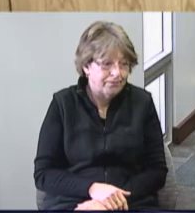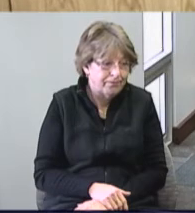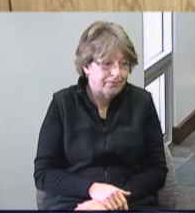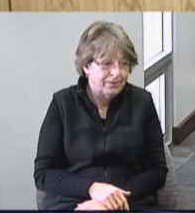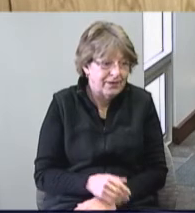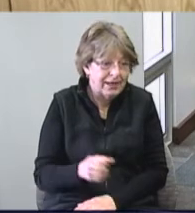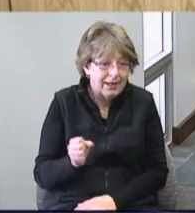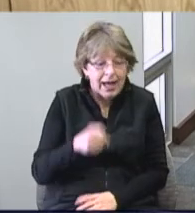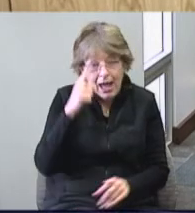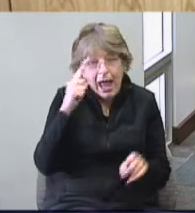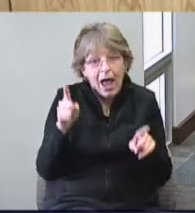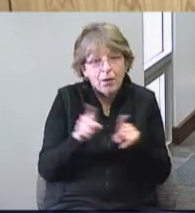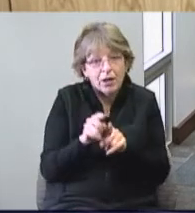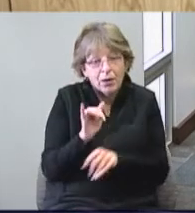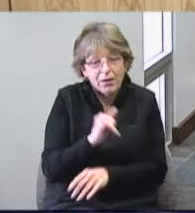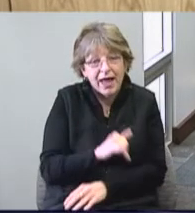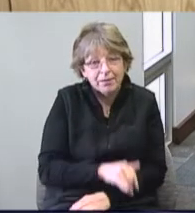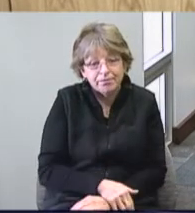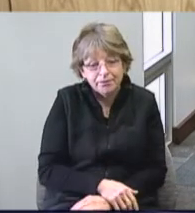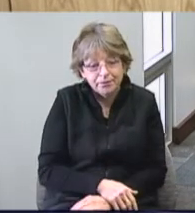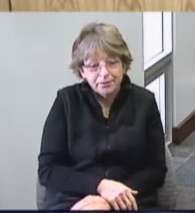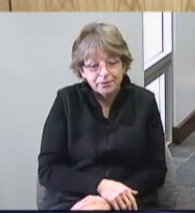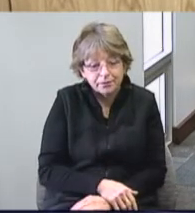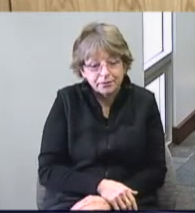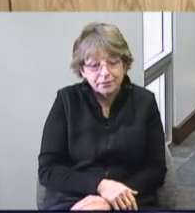Yeah, I mean, I would agree with that.